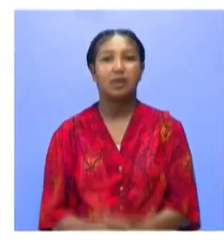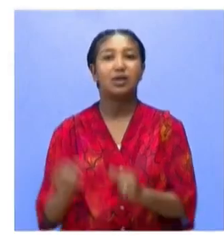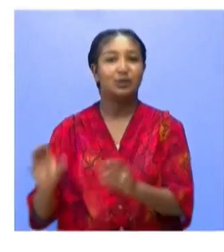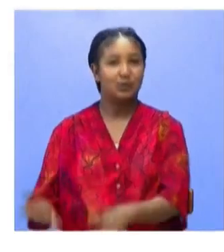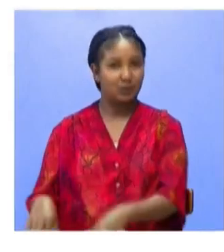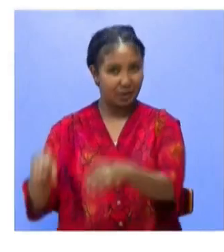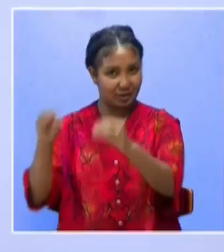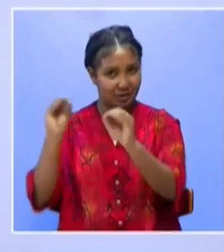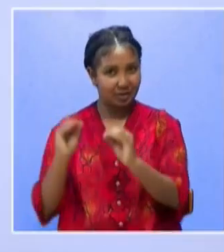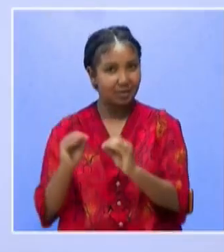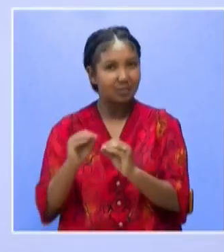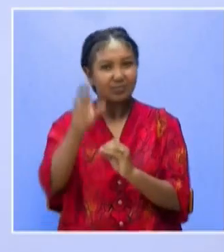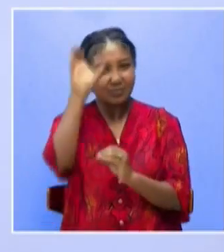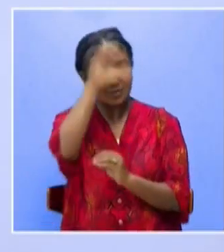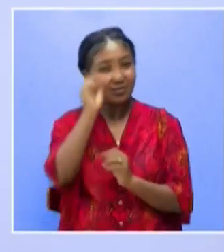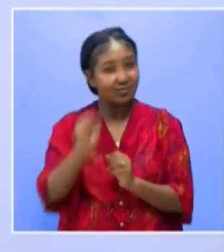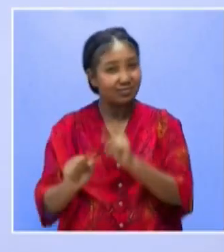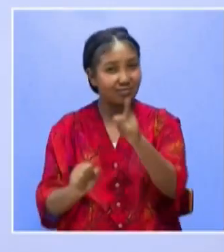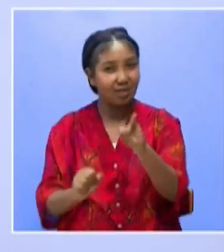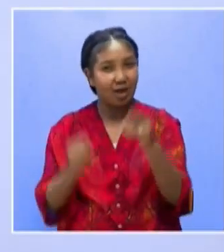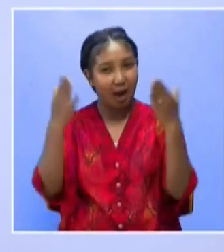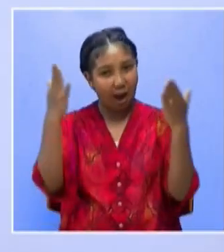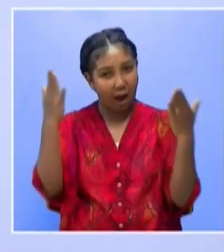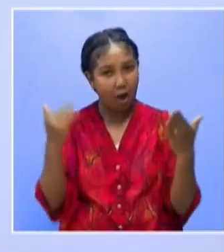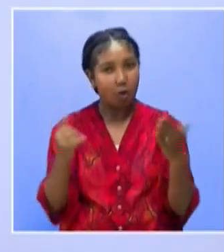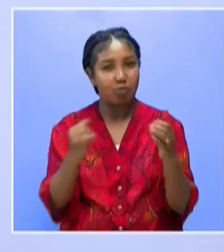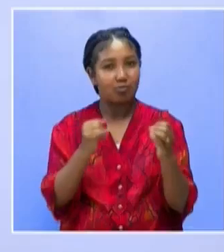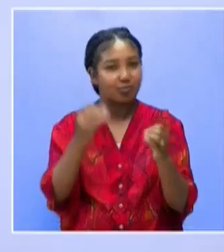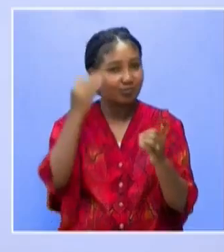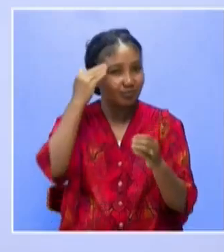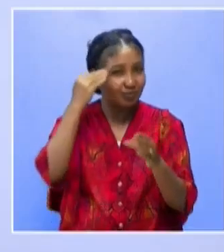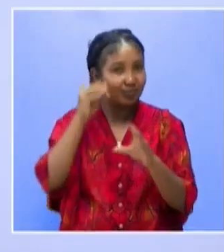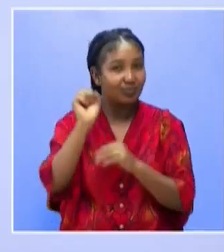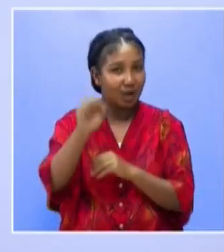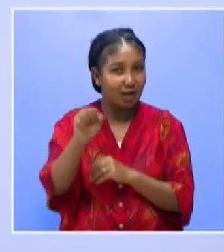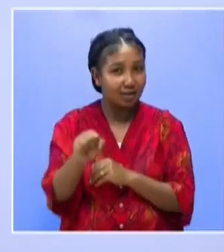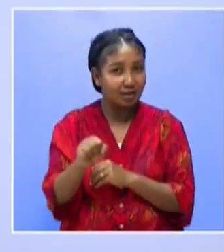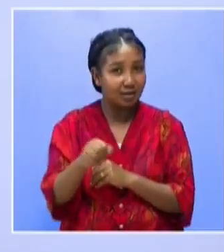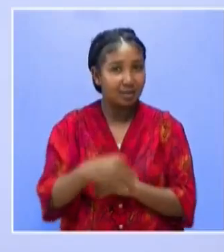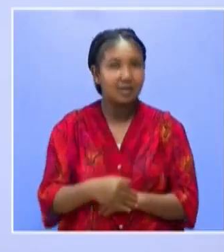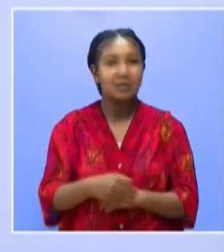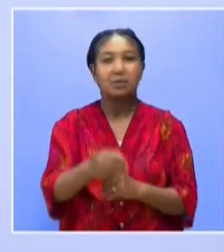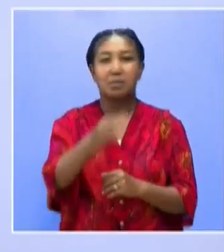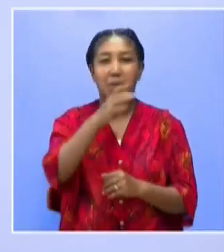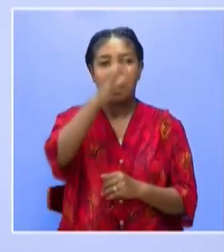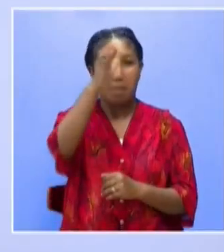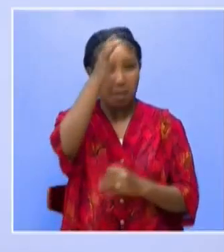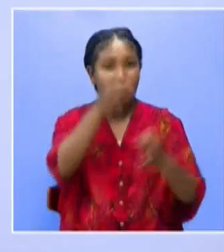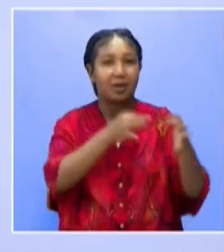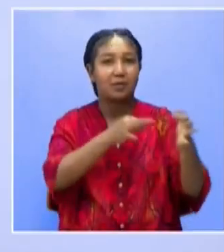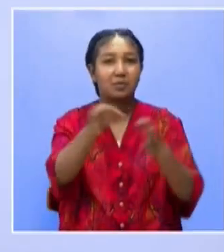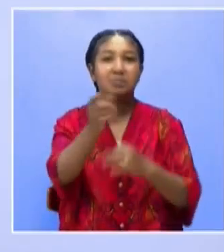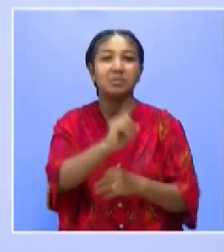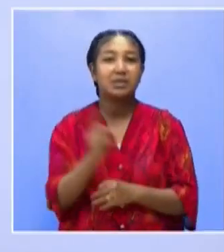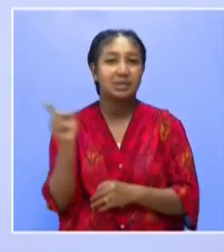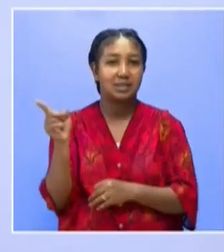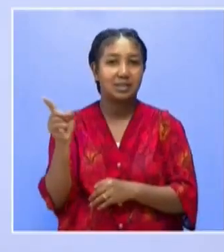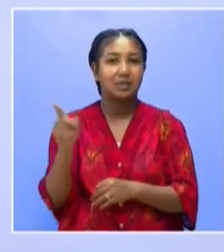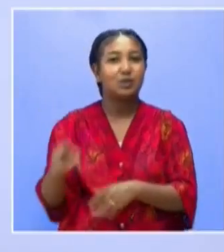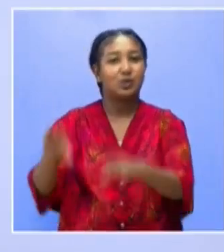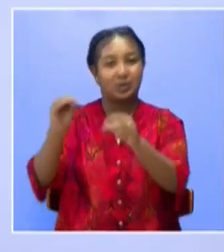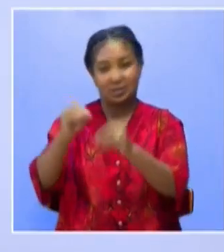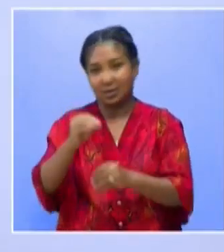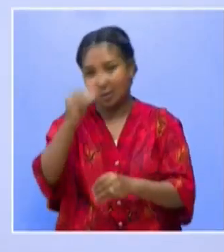Students, can you guess it? I hope you have something in your mind. Please, tell to your parents, students'